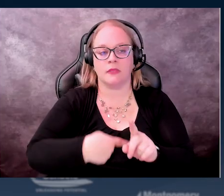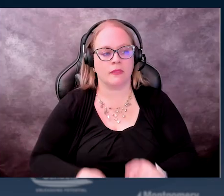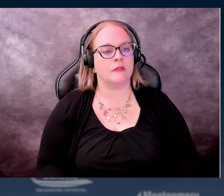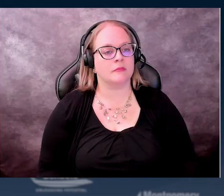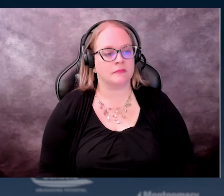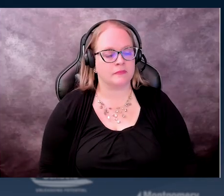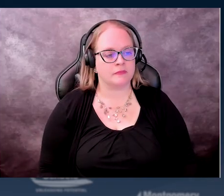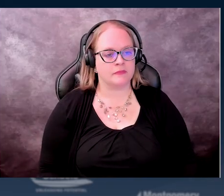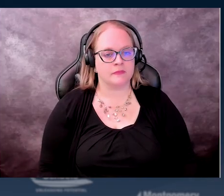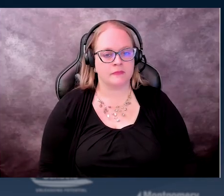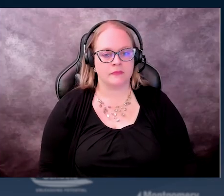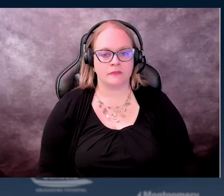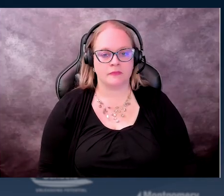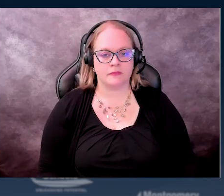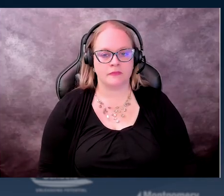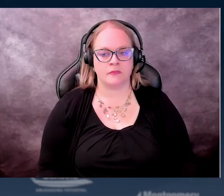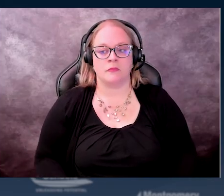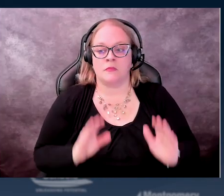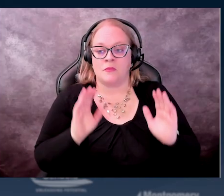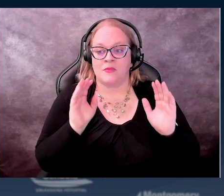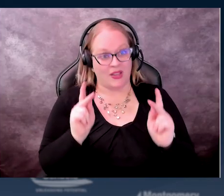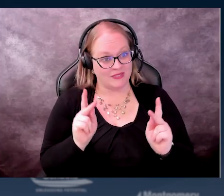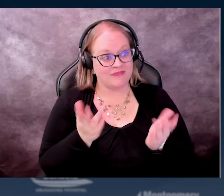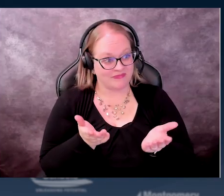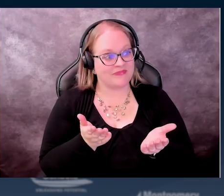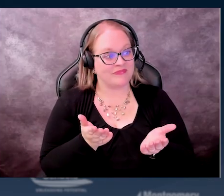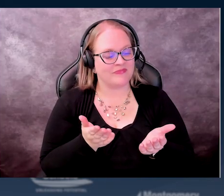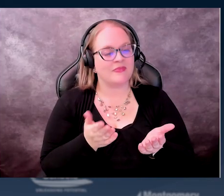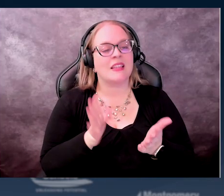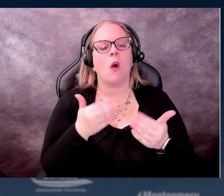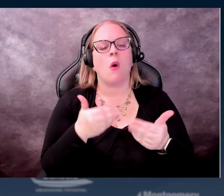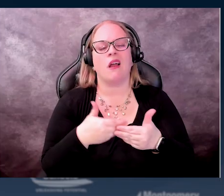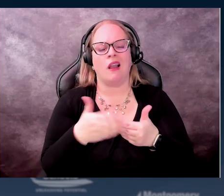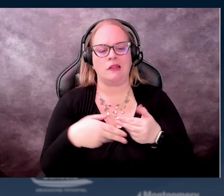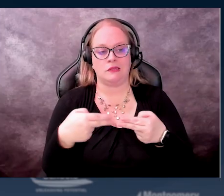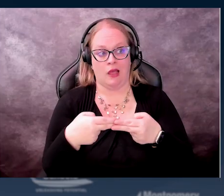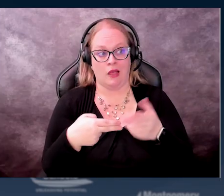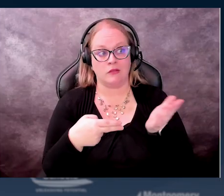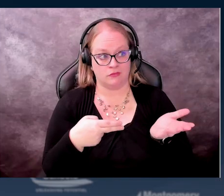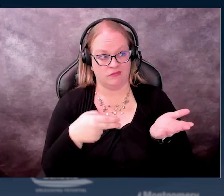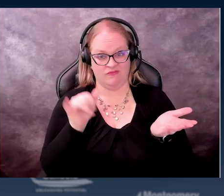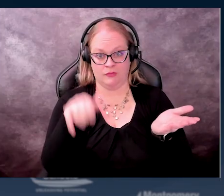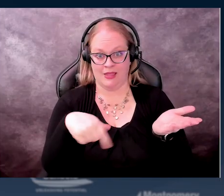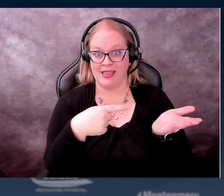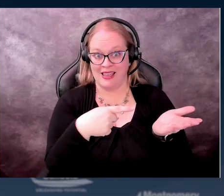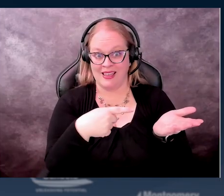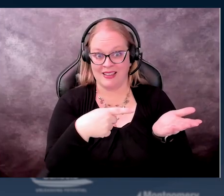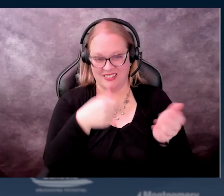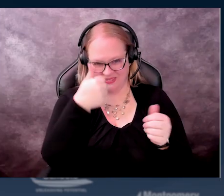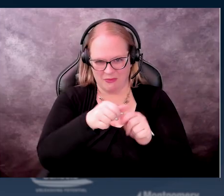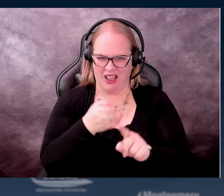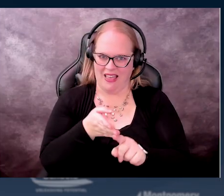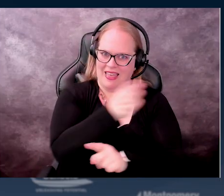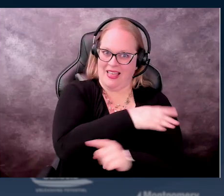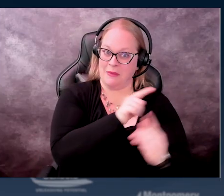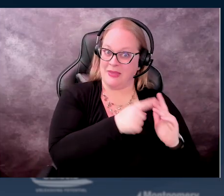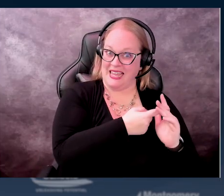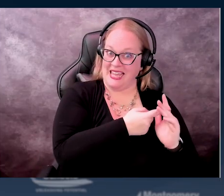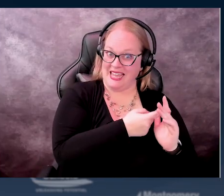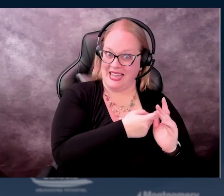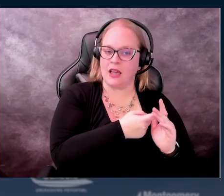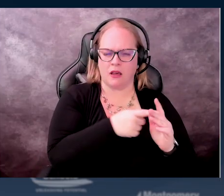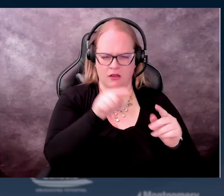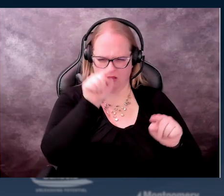Okay, so here, the next slide here. So these are the answers to the little quiz we did in the